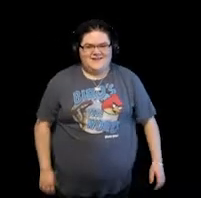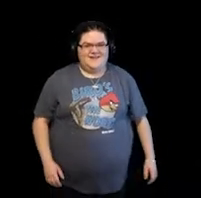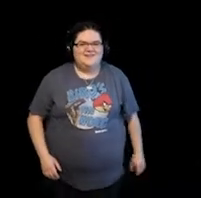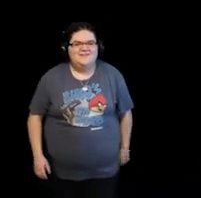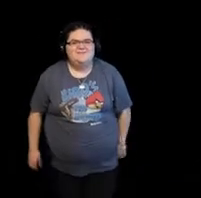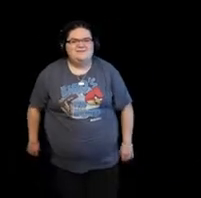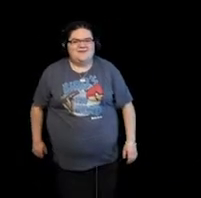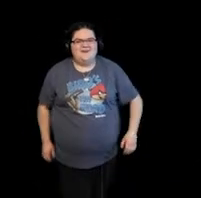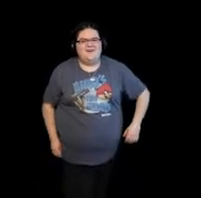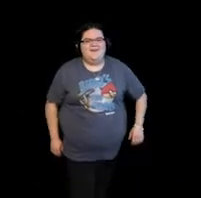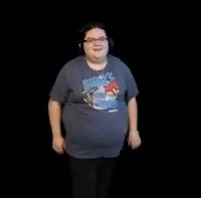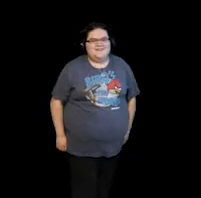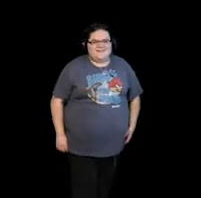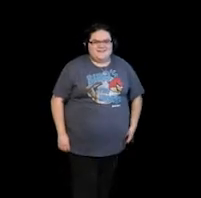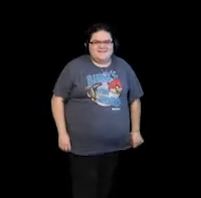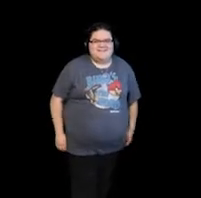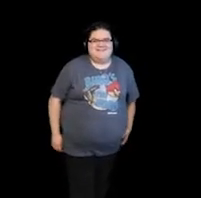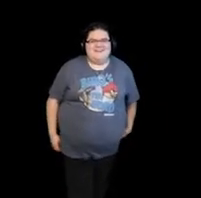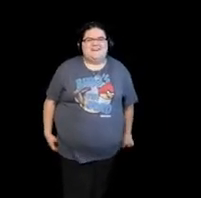Look. Oh,